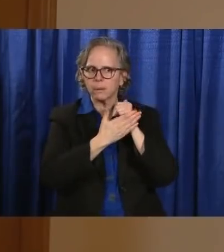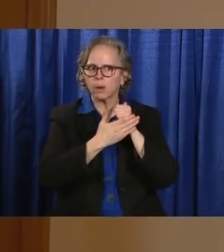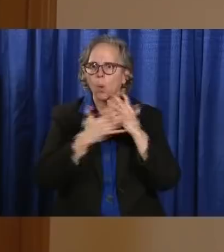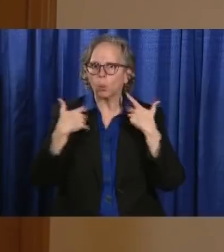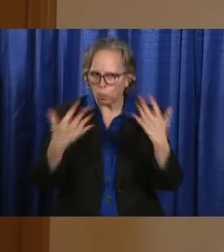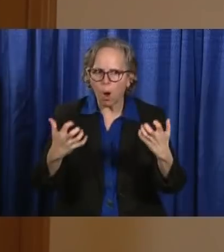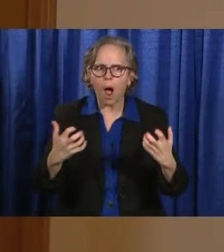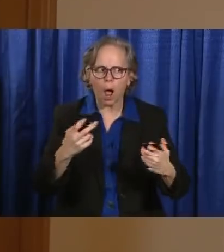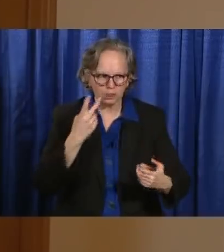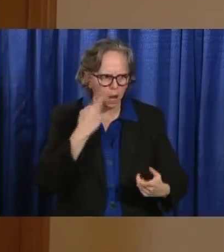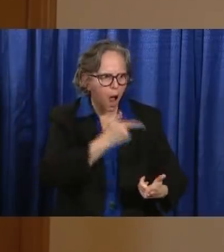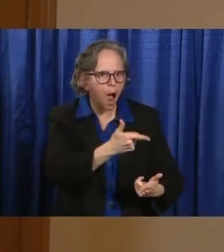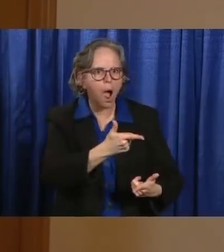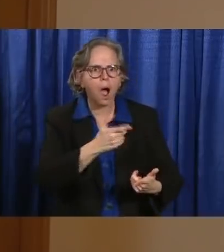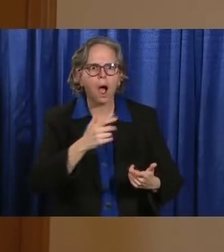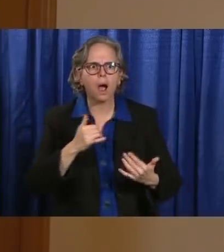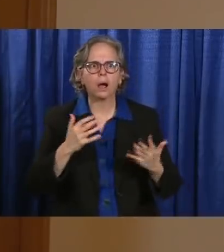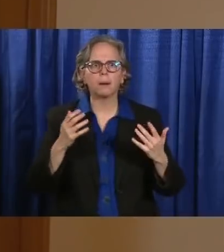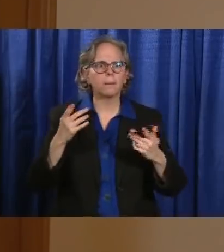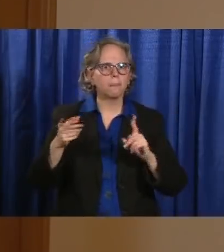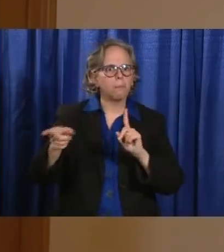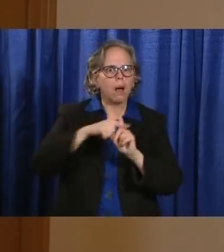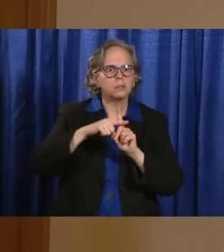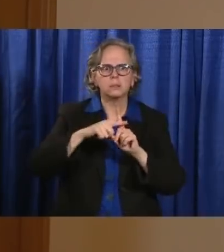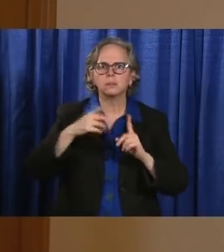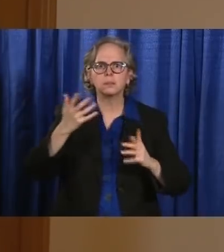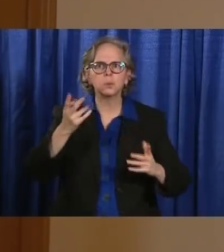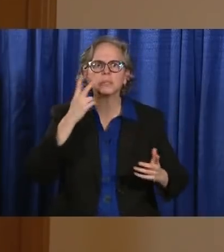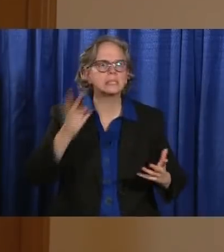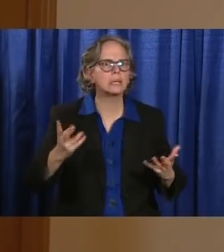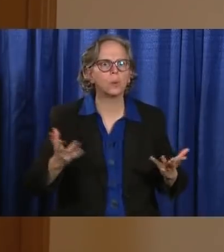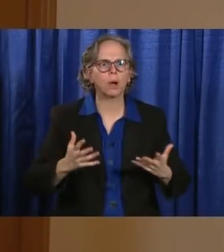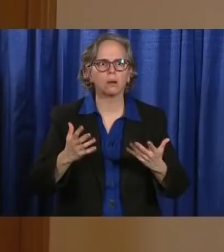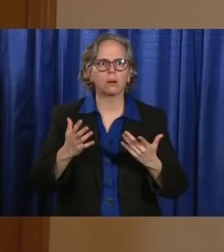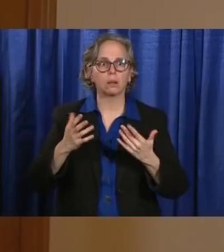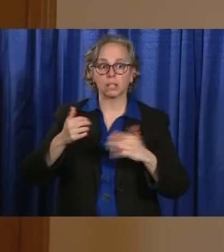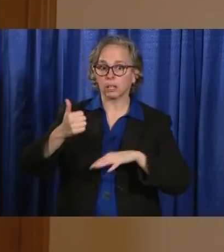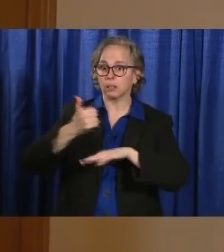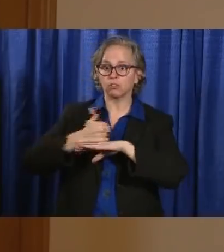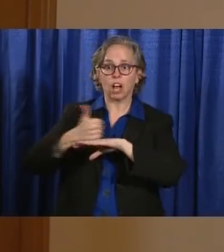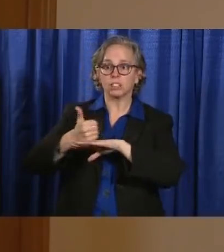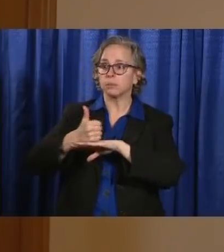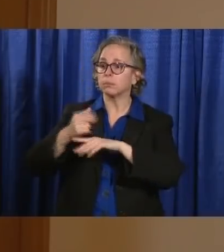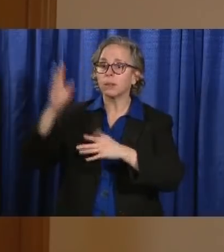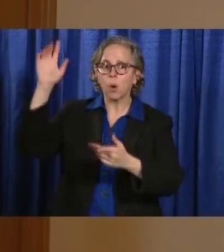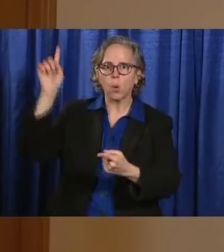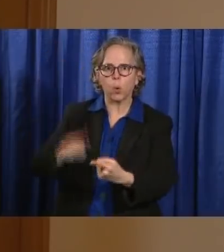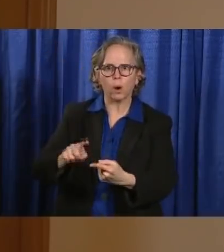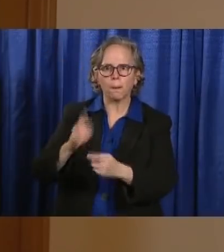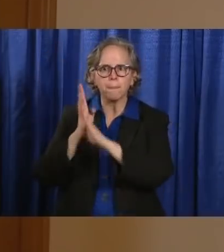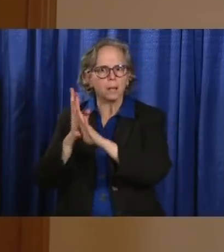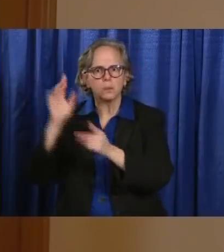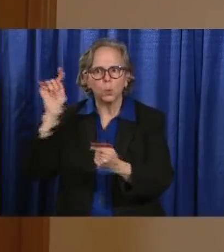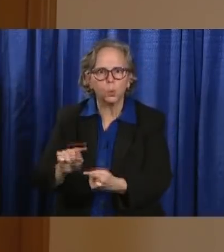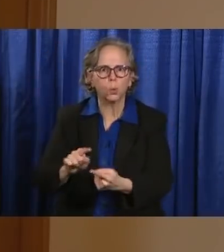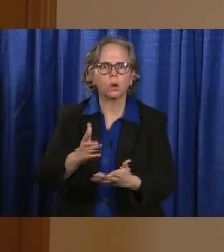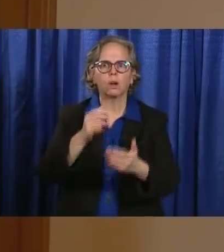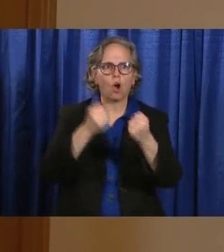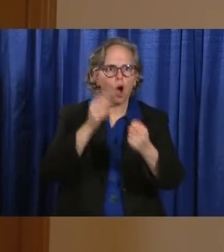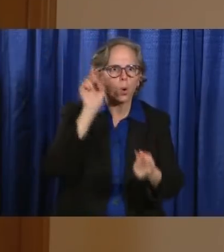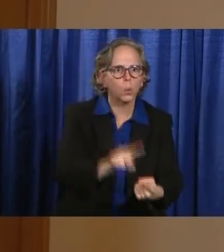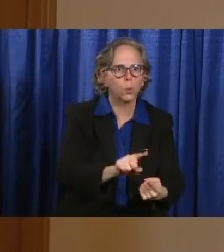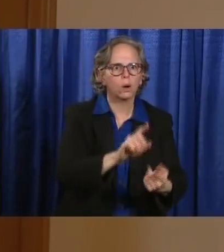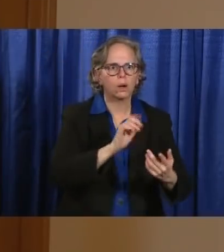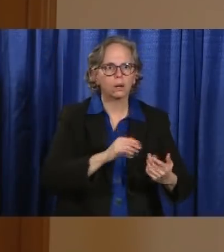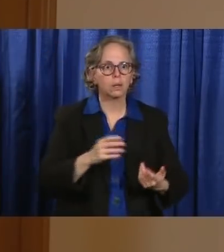We can also see a decrease in general transit. But what we see is an increase. Look at this